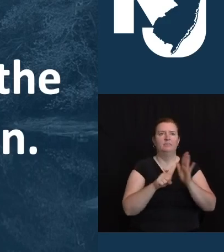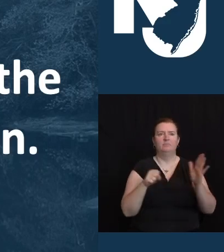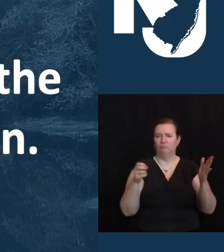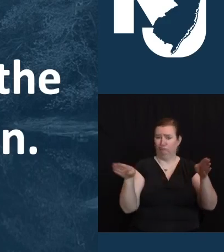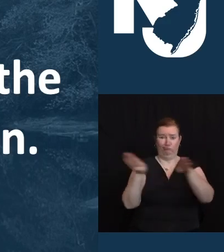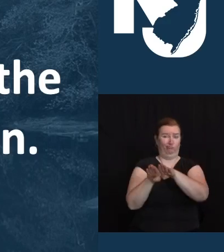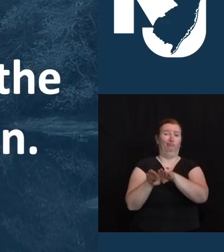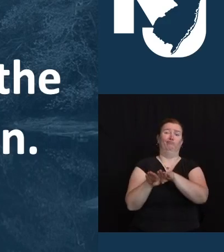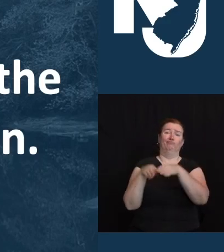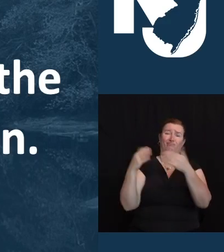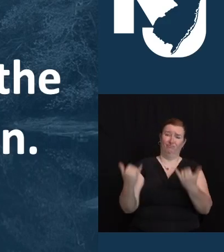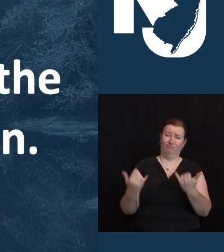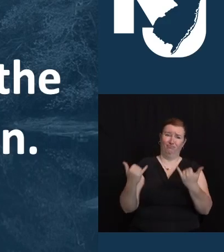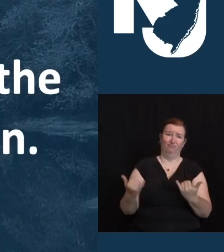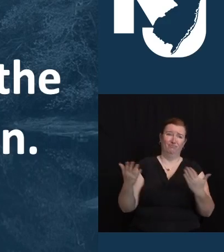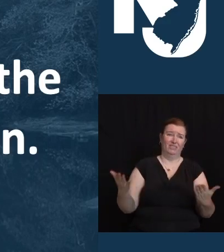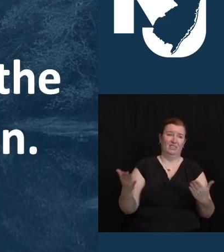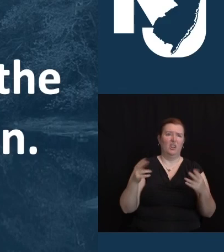and Forests on Facebook,